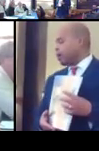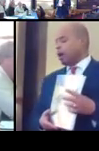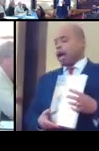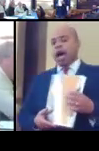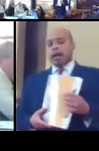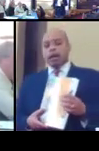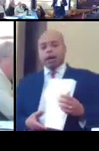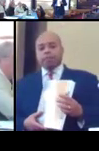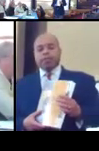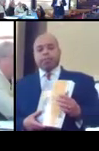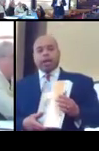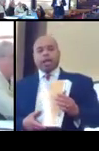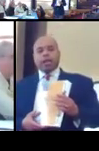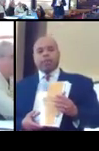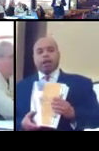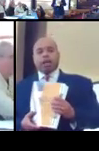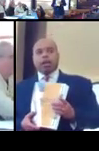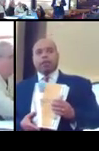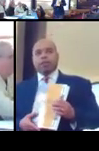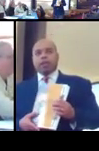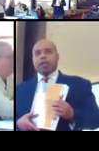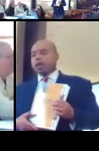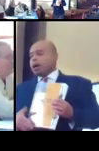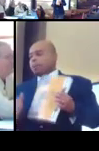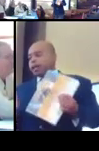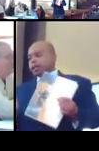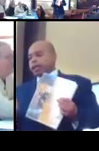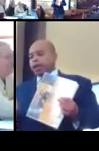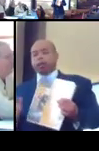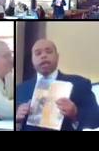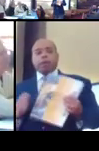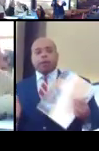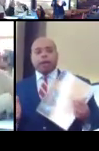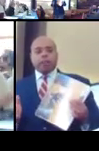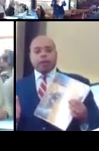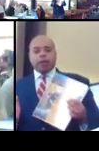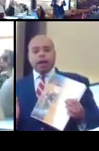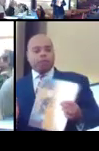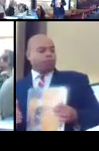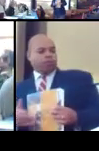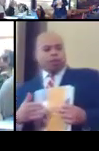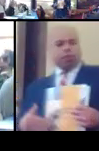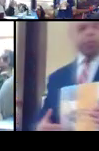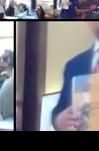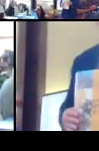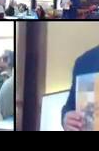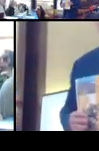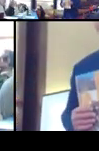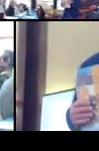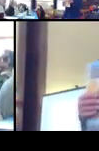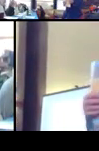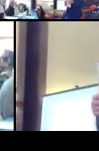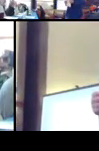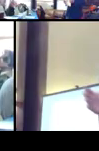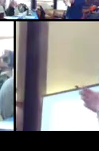neighborhoods. And this plan comes out of the Plan STL neighborhood planning program.